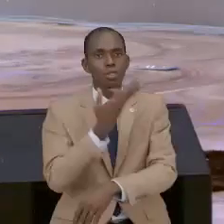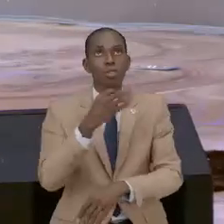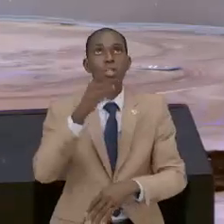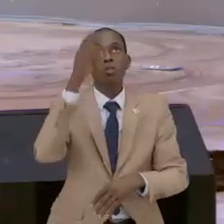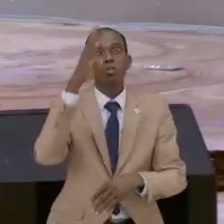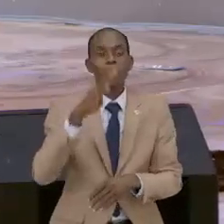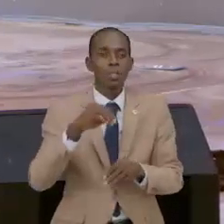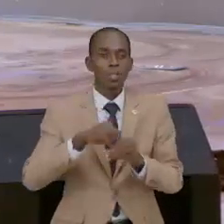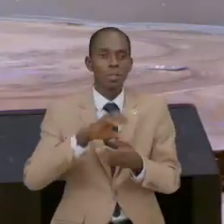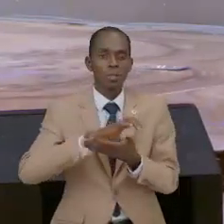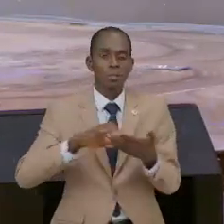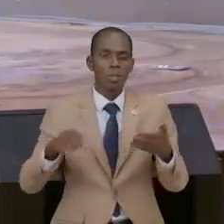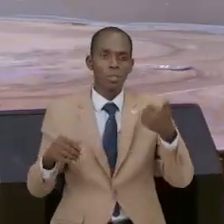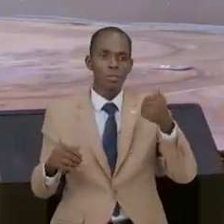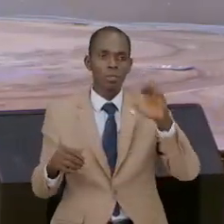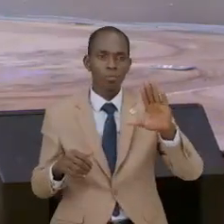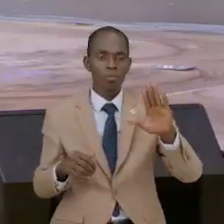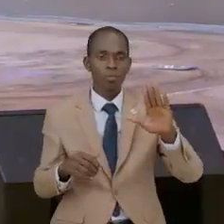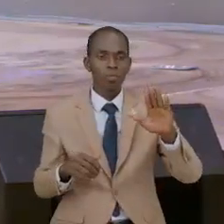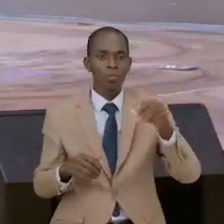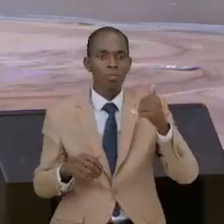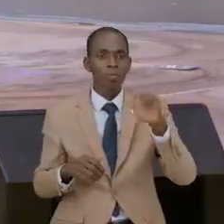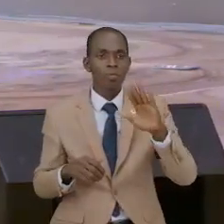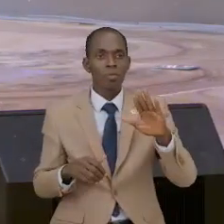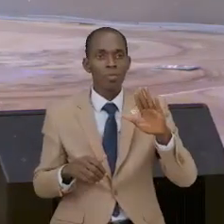15, it says,